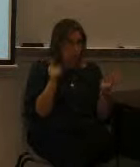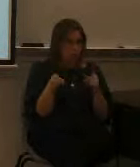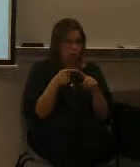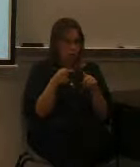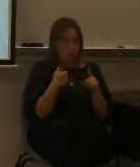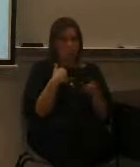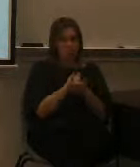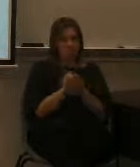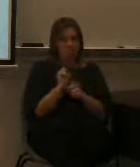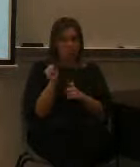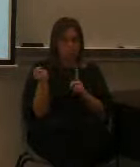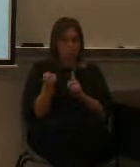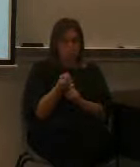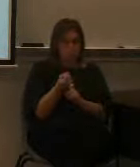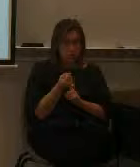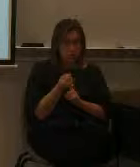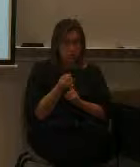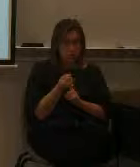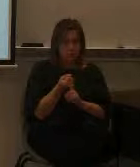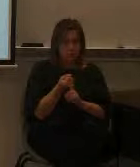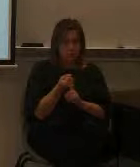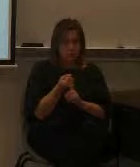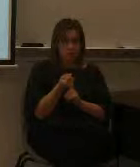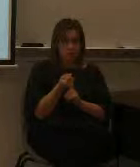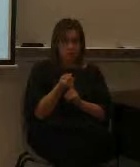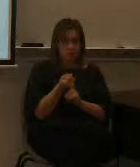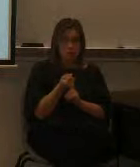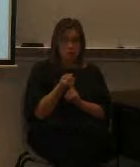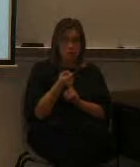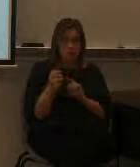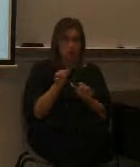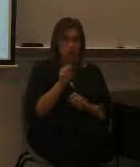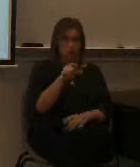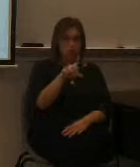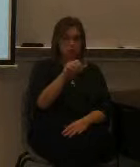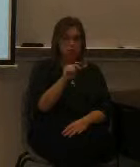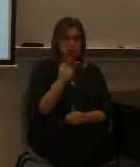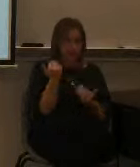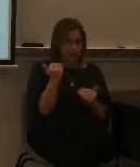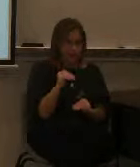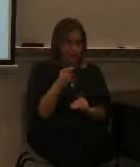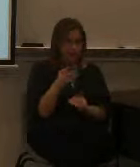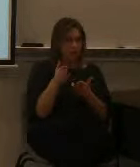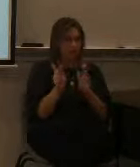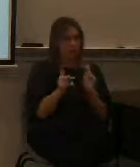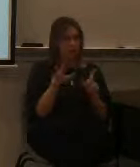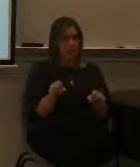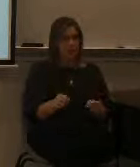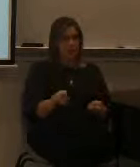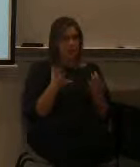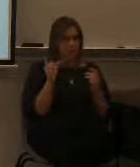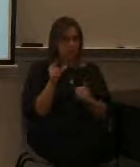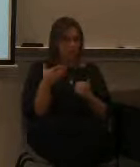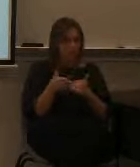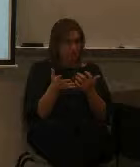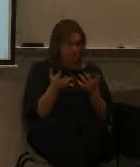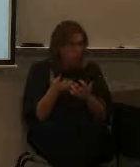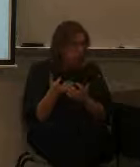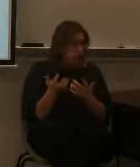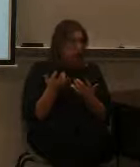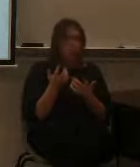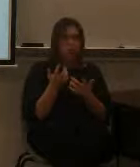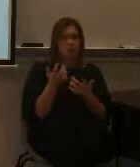when you have that situation? Slot limit. You do a slot limit, you let people catch as many small fish as they